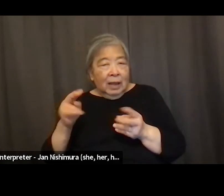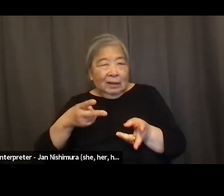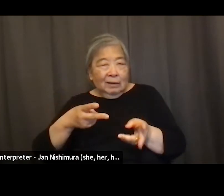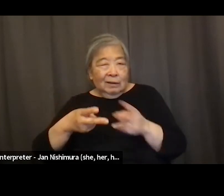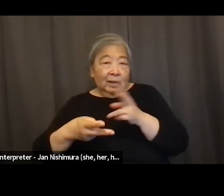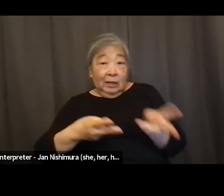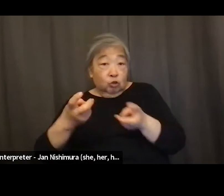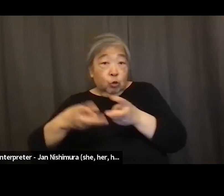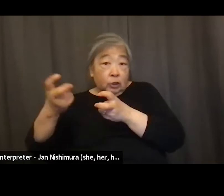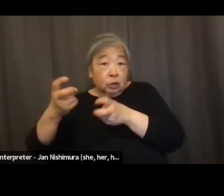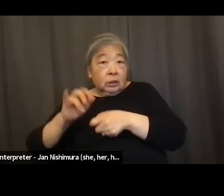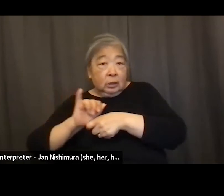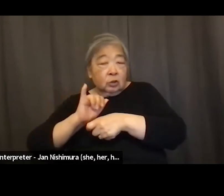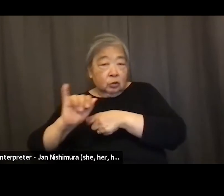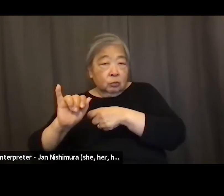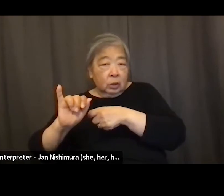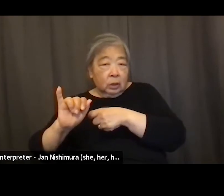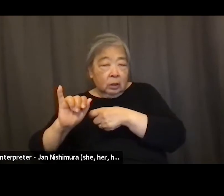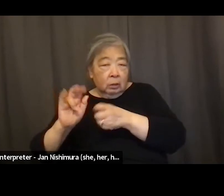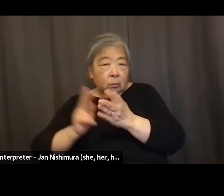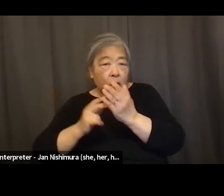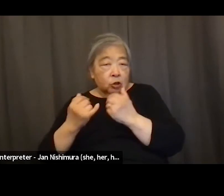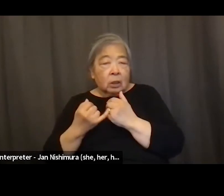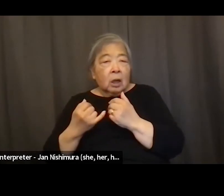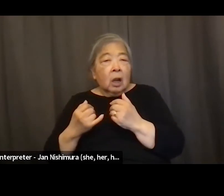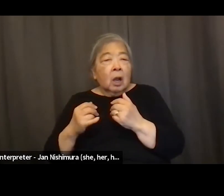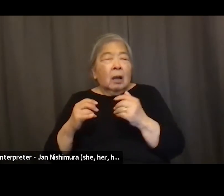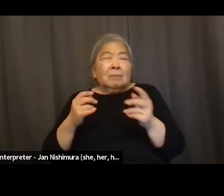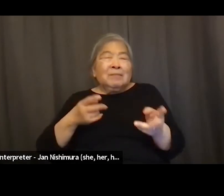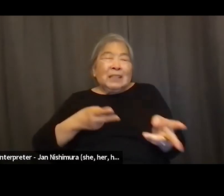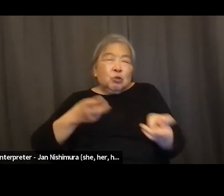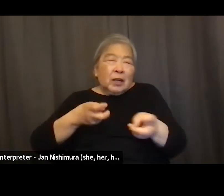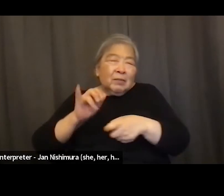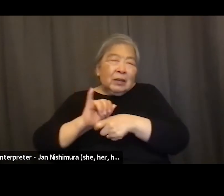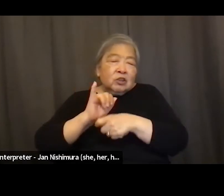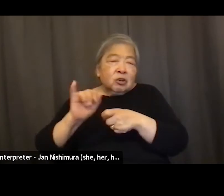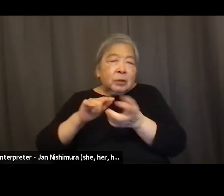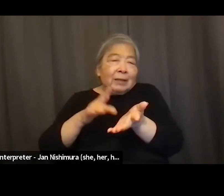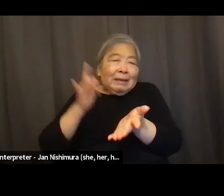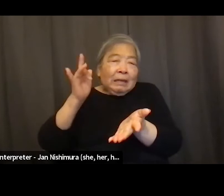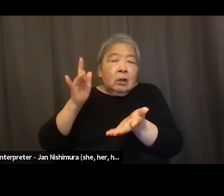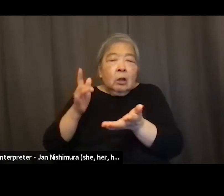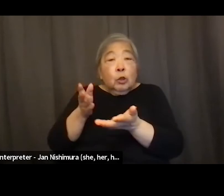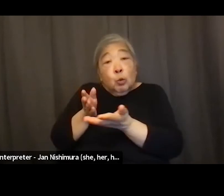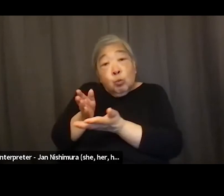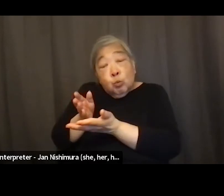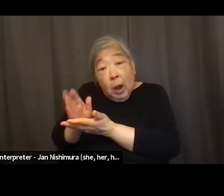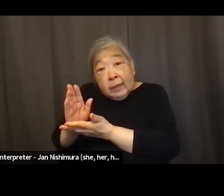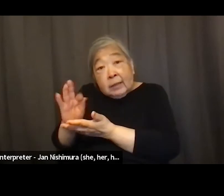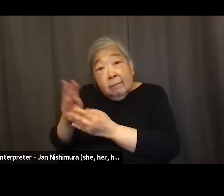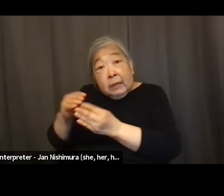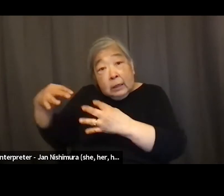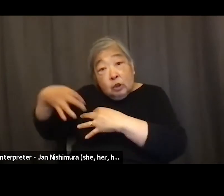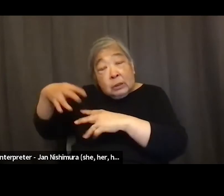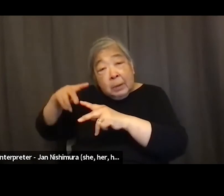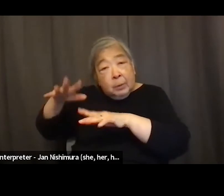As many of you know, might not know, extractive industries have been infringing on the rights of Indigenous people all over the globe.